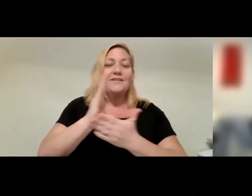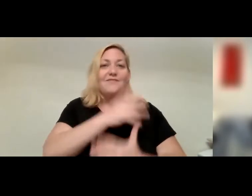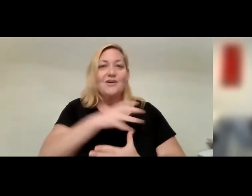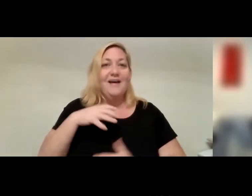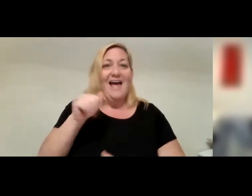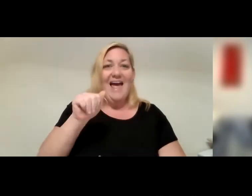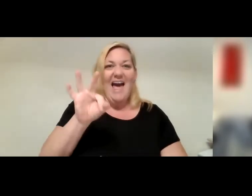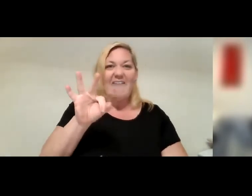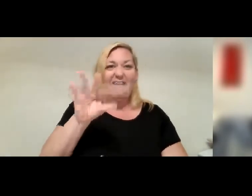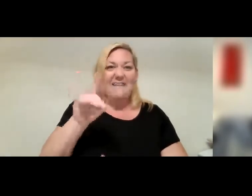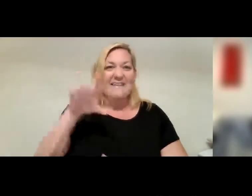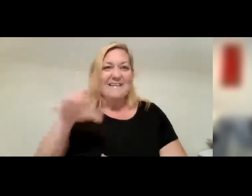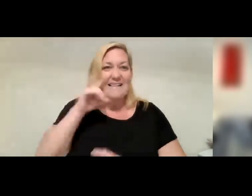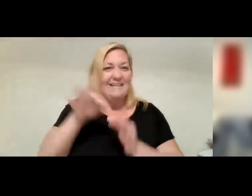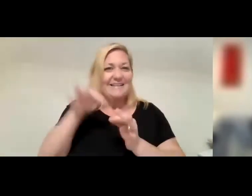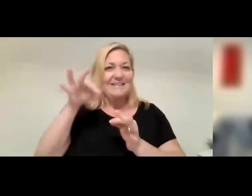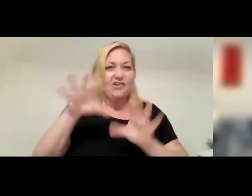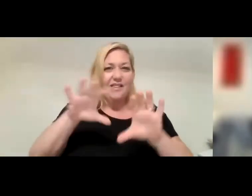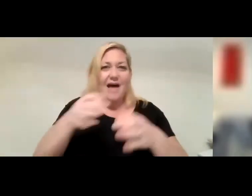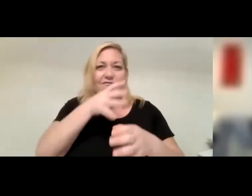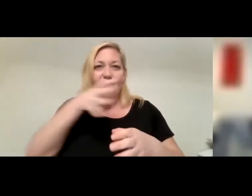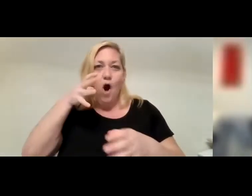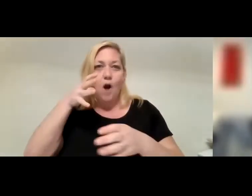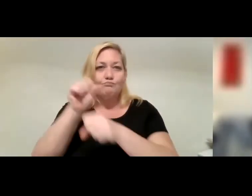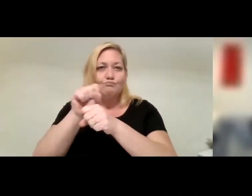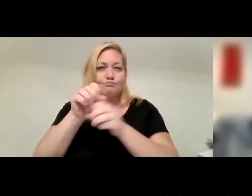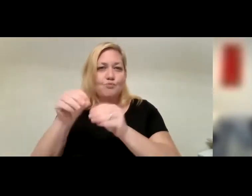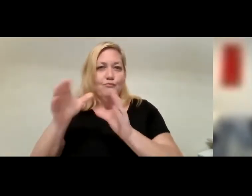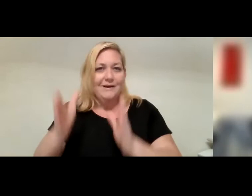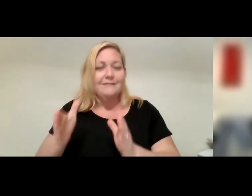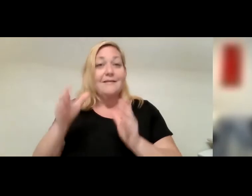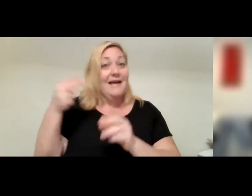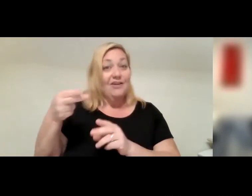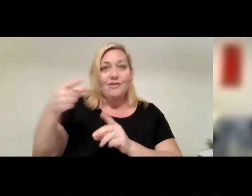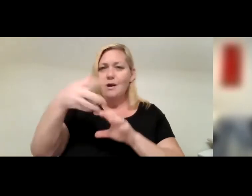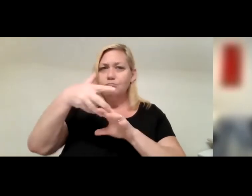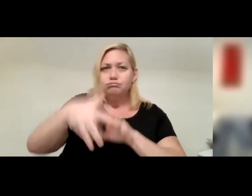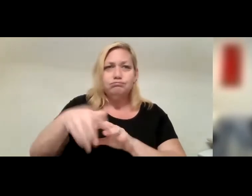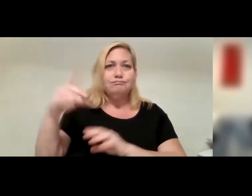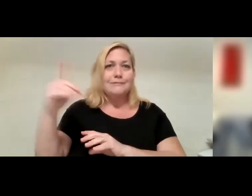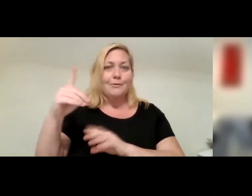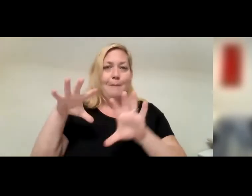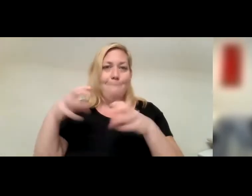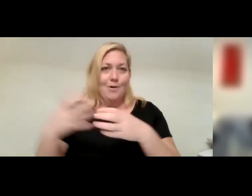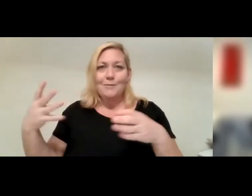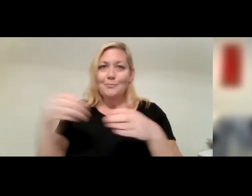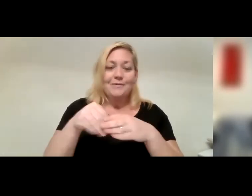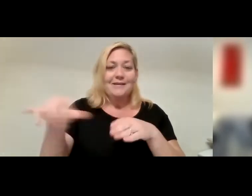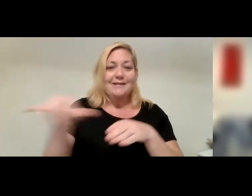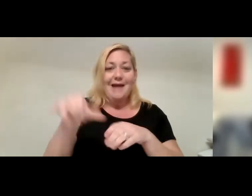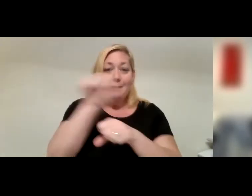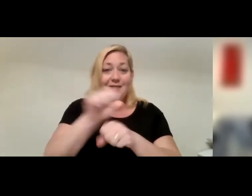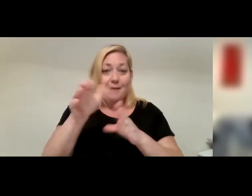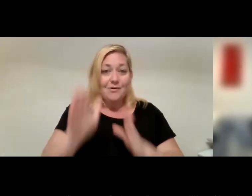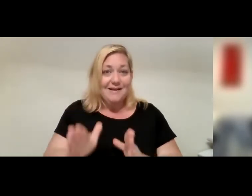is an extension of the Filipino farm labor movement. The history of FADC runs deep in the Democratic Party, with the same labor leader setting